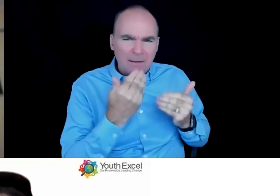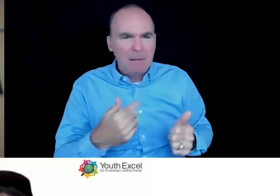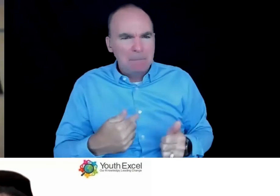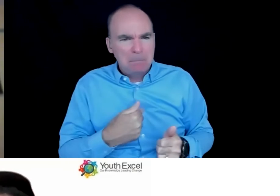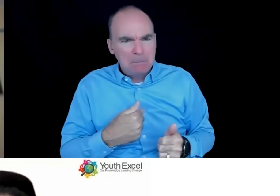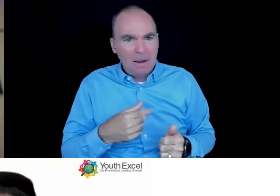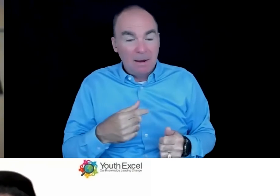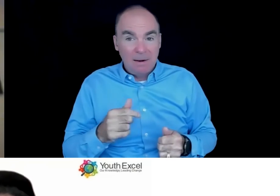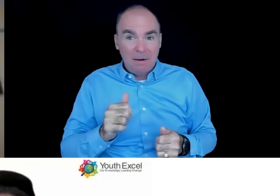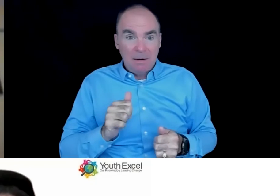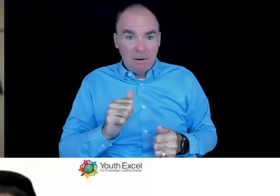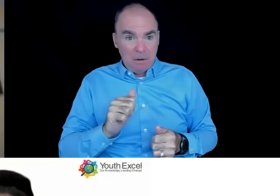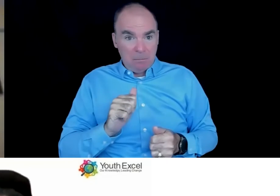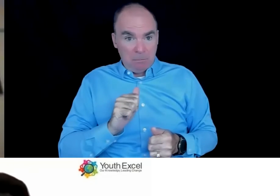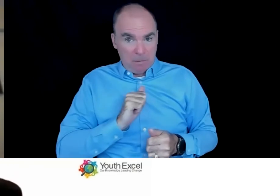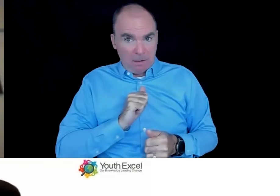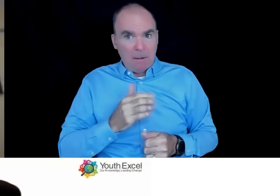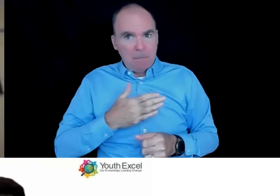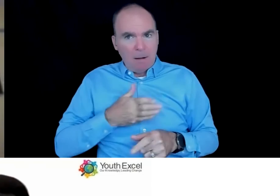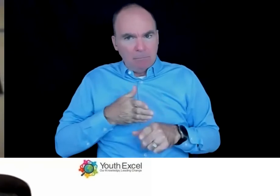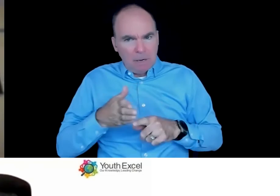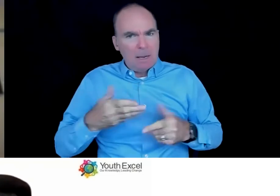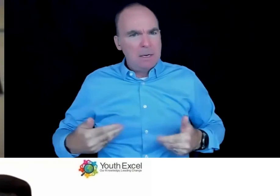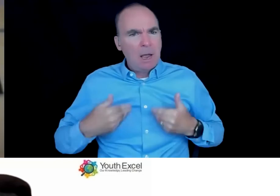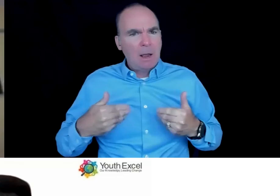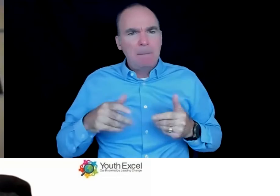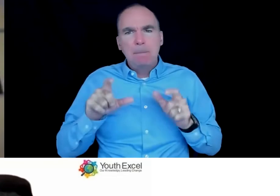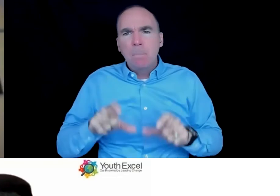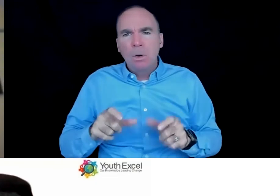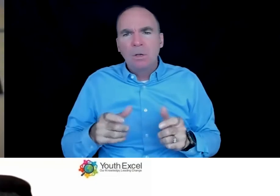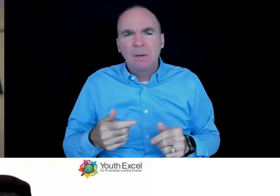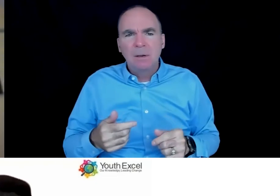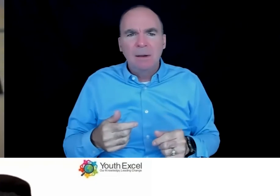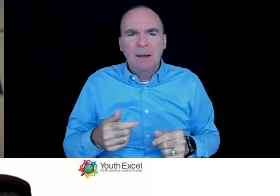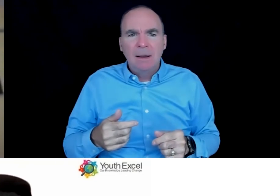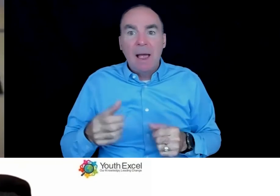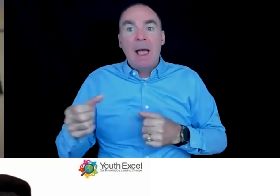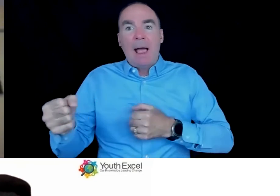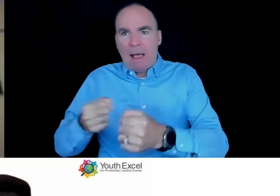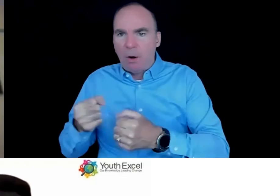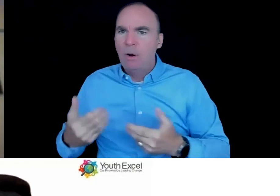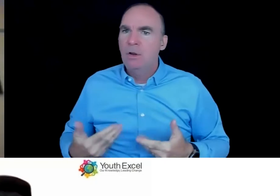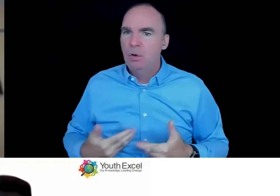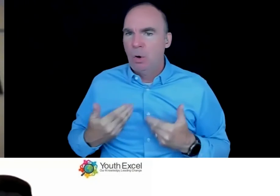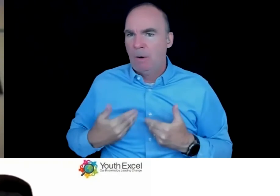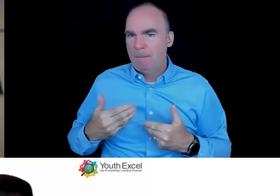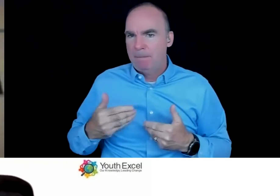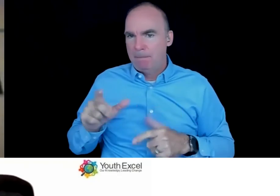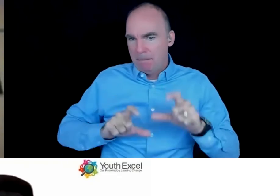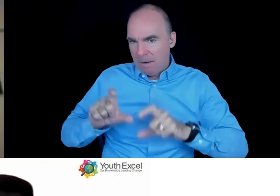I practice it within my jurisdiction as a young person, is the ability of hiring young people and actually putting them at